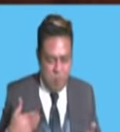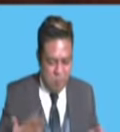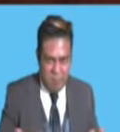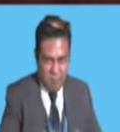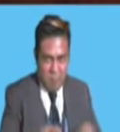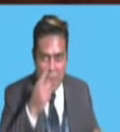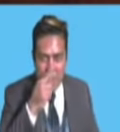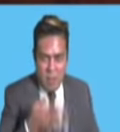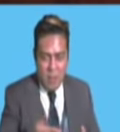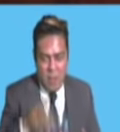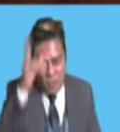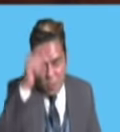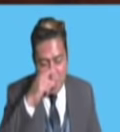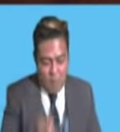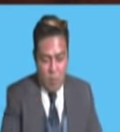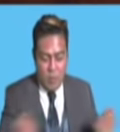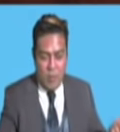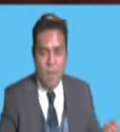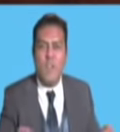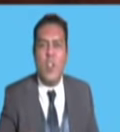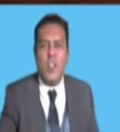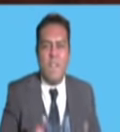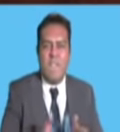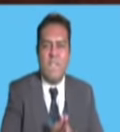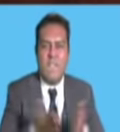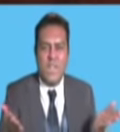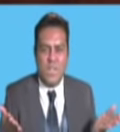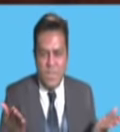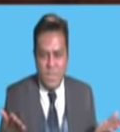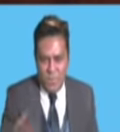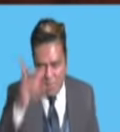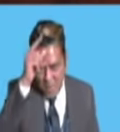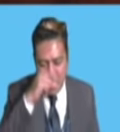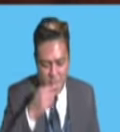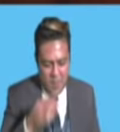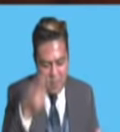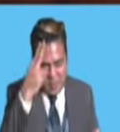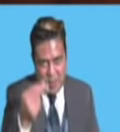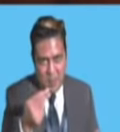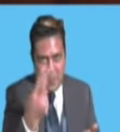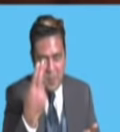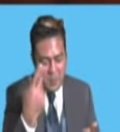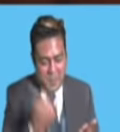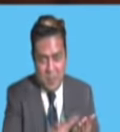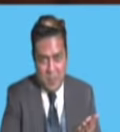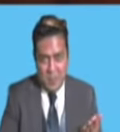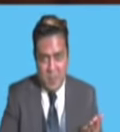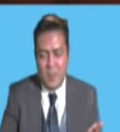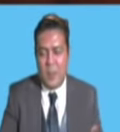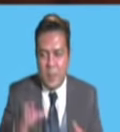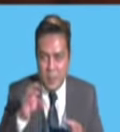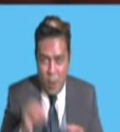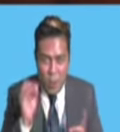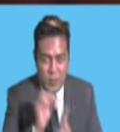the consistent support for the Walani Kambula digitization. Honourable Speaker, sir, it would please this Parliament to note that the